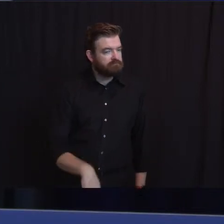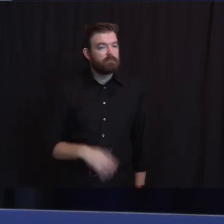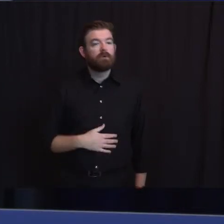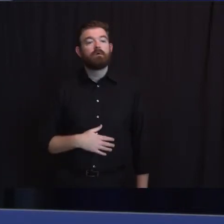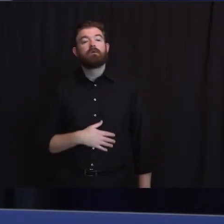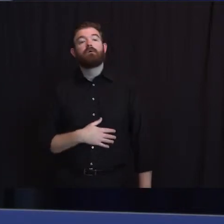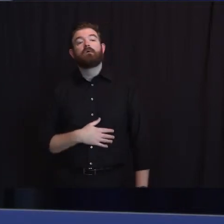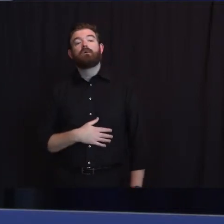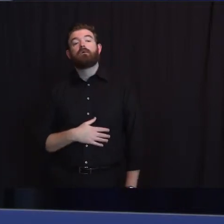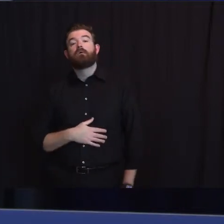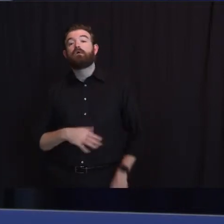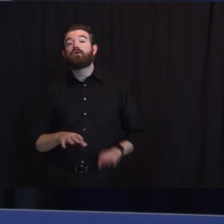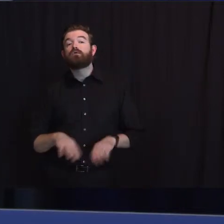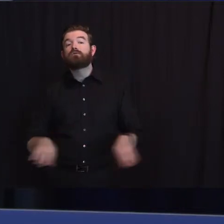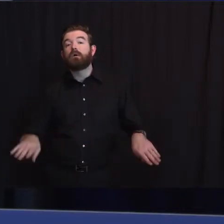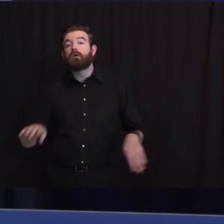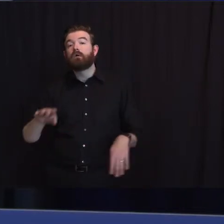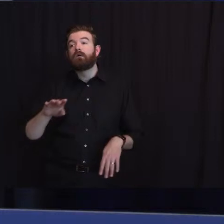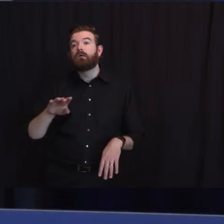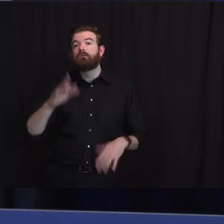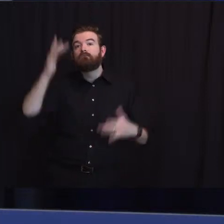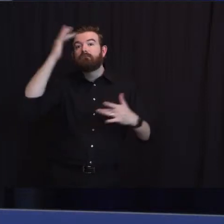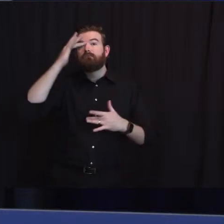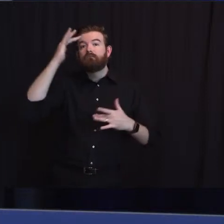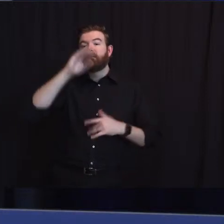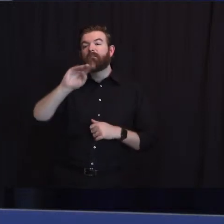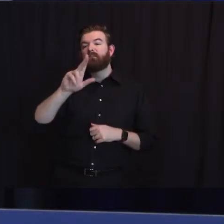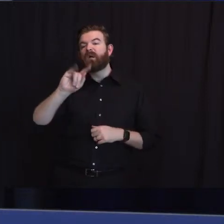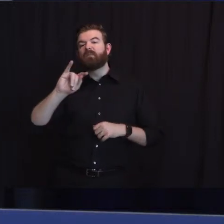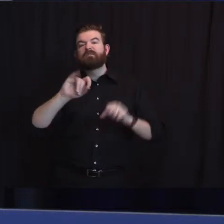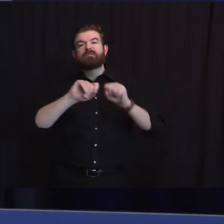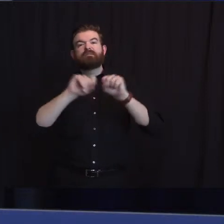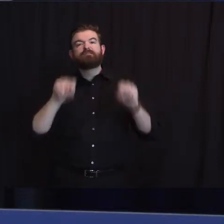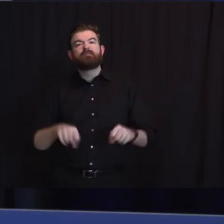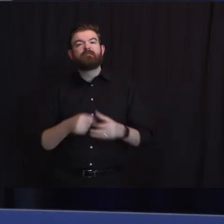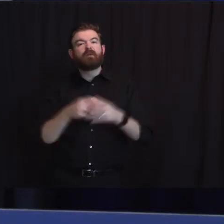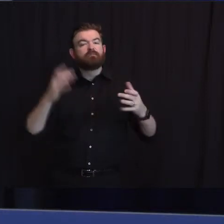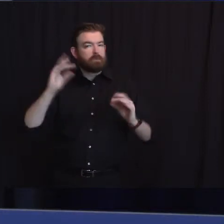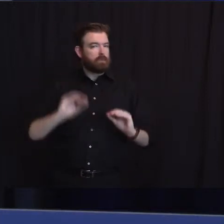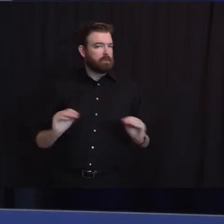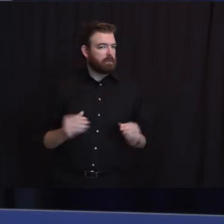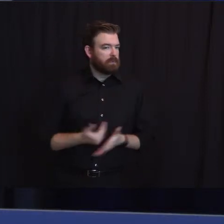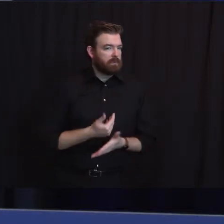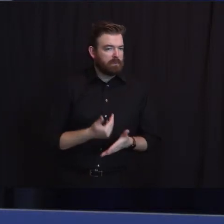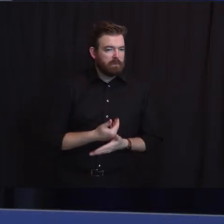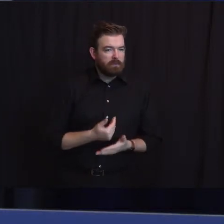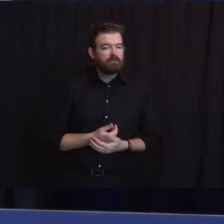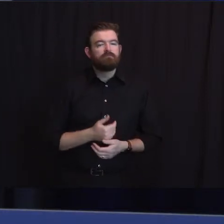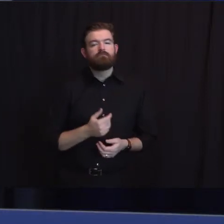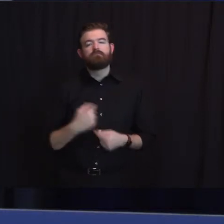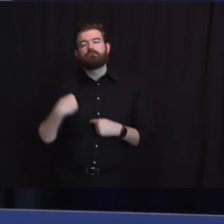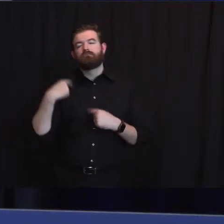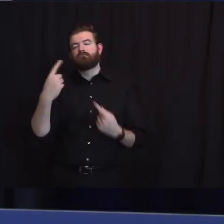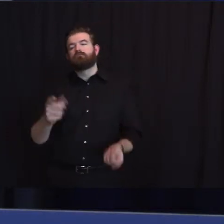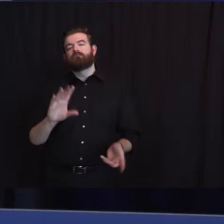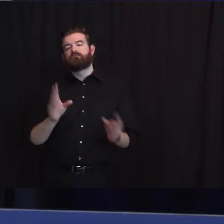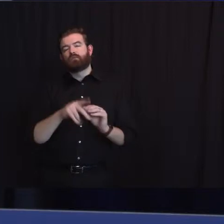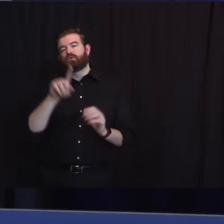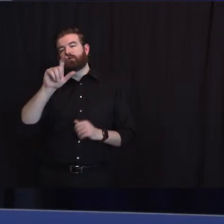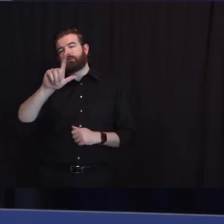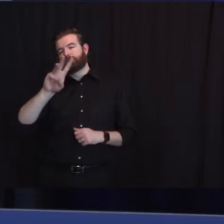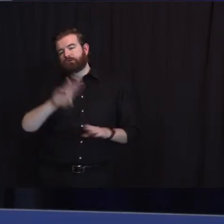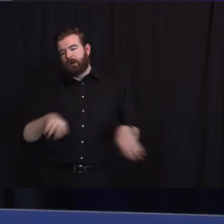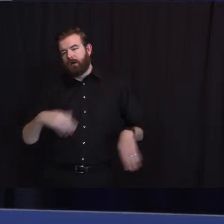of multisystem inflammatory syndrome in children. There are 126 cumulative cases in the state. None of